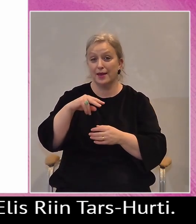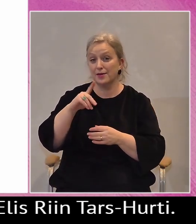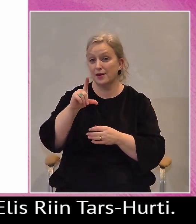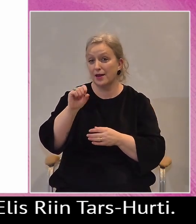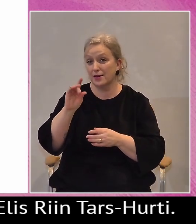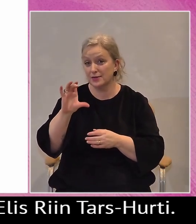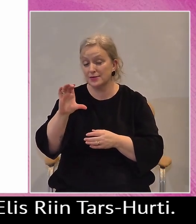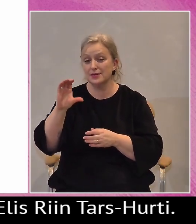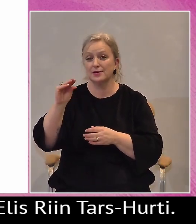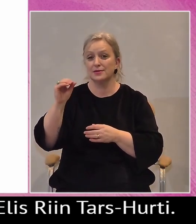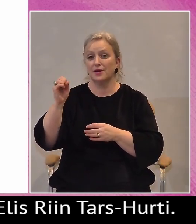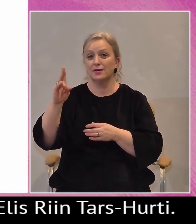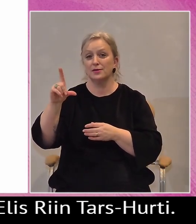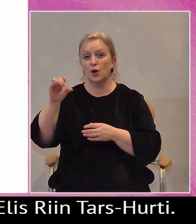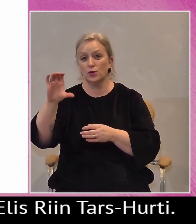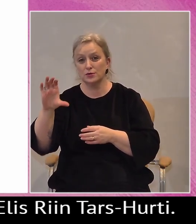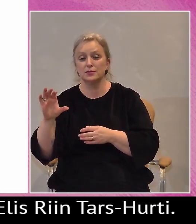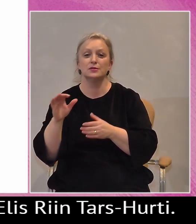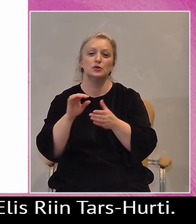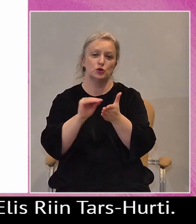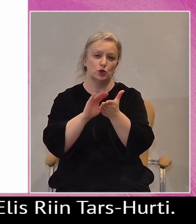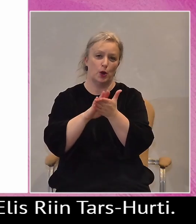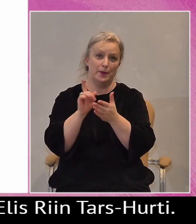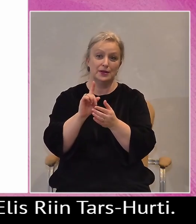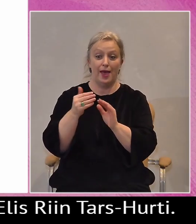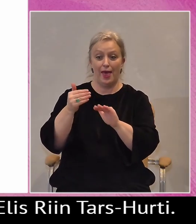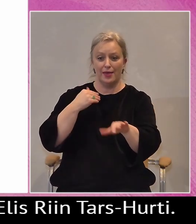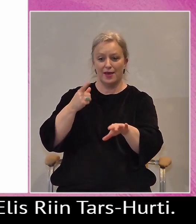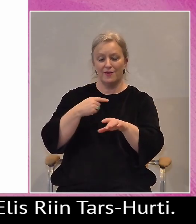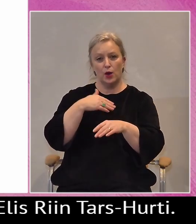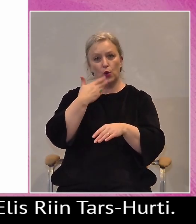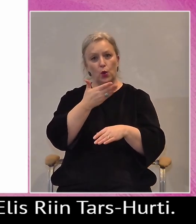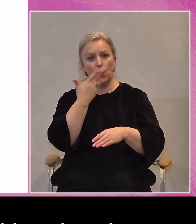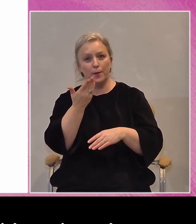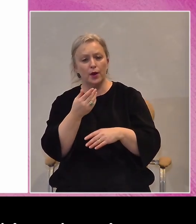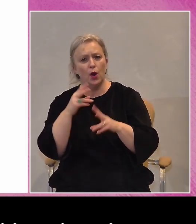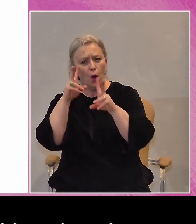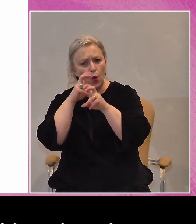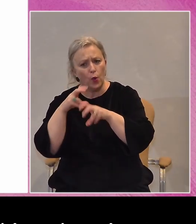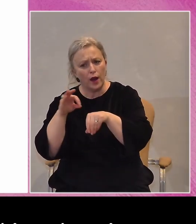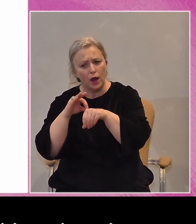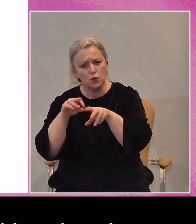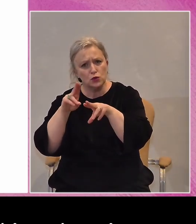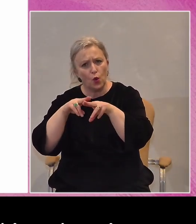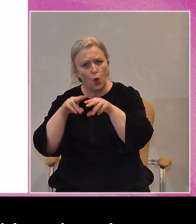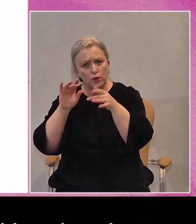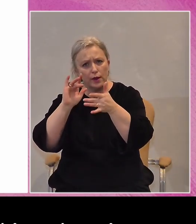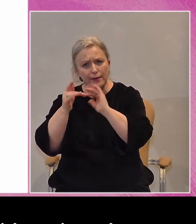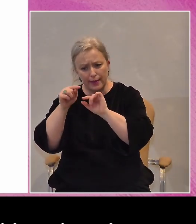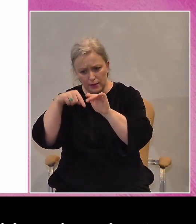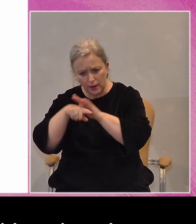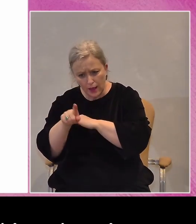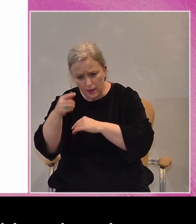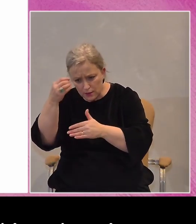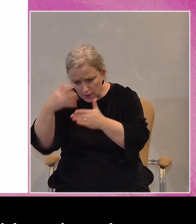and Elis Riin. We would like to tell you about the syndrome and the founding of this foundation. To begin with, I'd